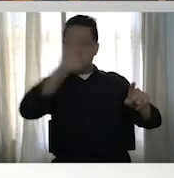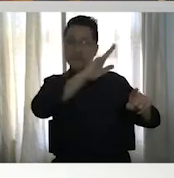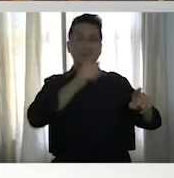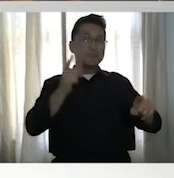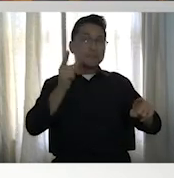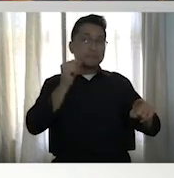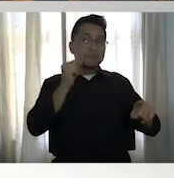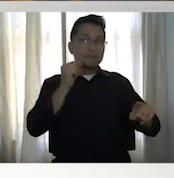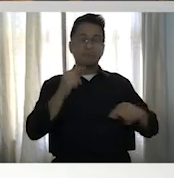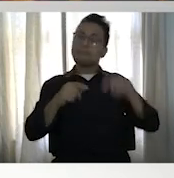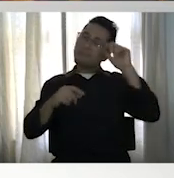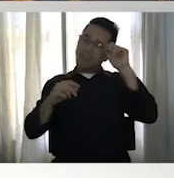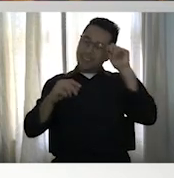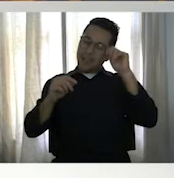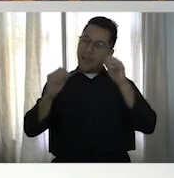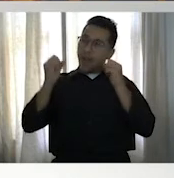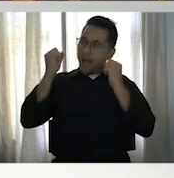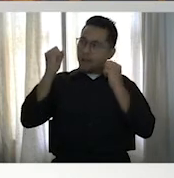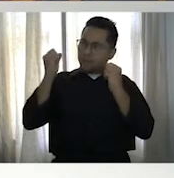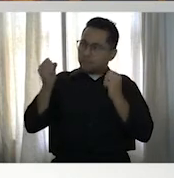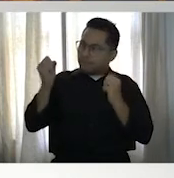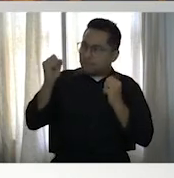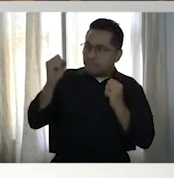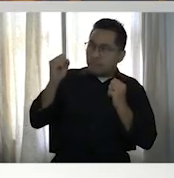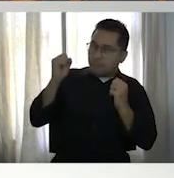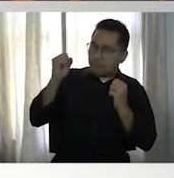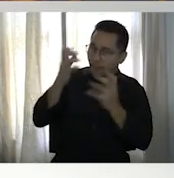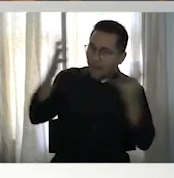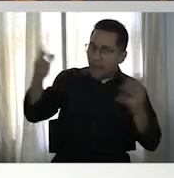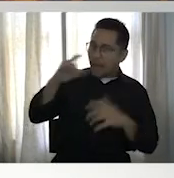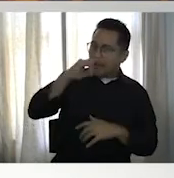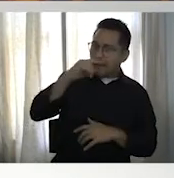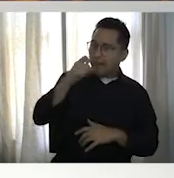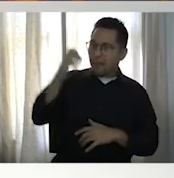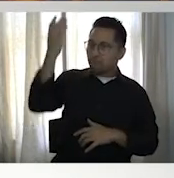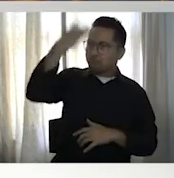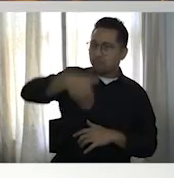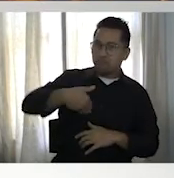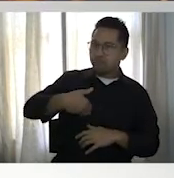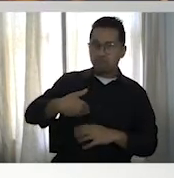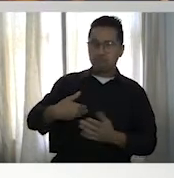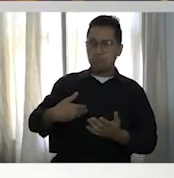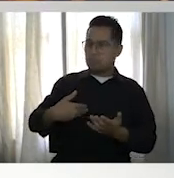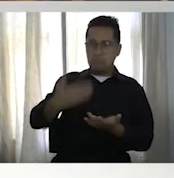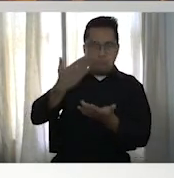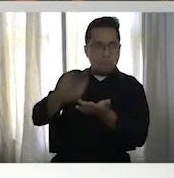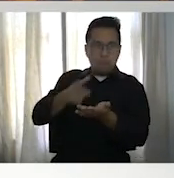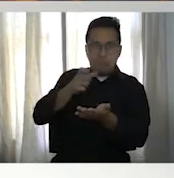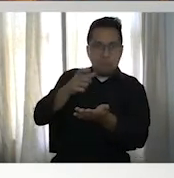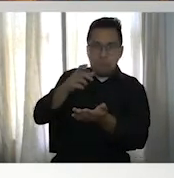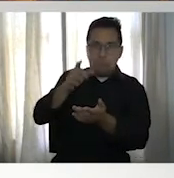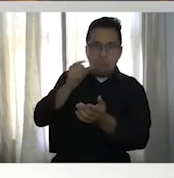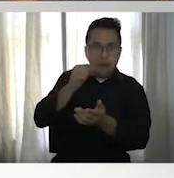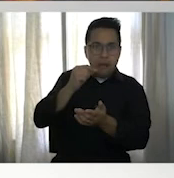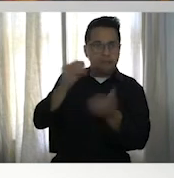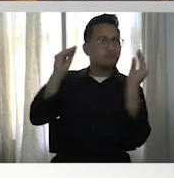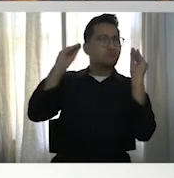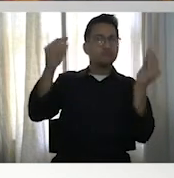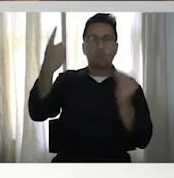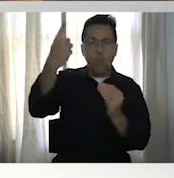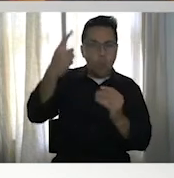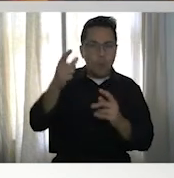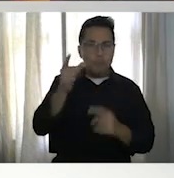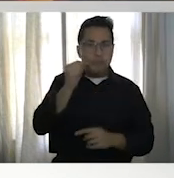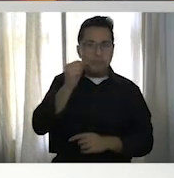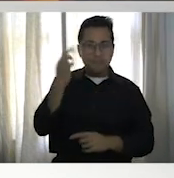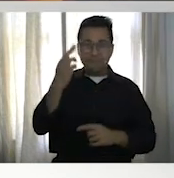I can't tell you how many of our kids don't see that, don't pick that up and say, I don't know who's present. It's nobody's present, because